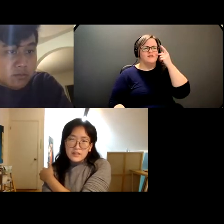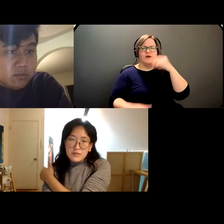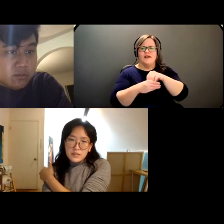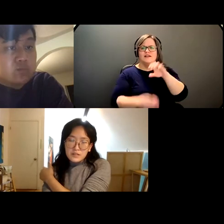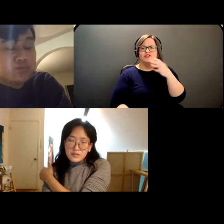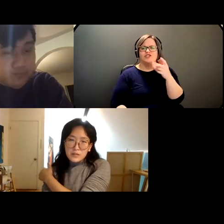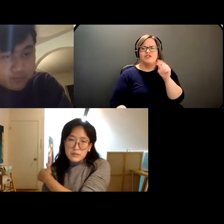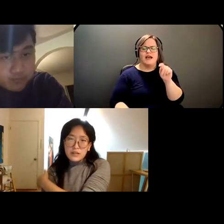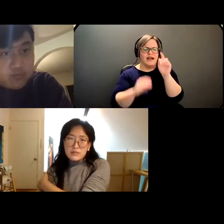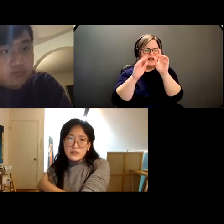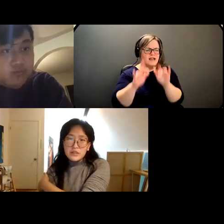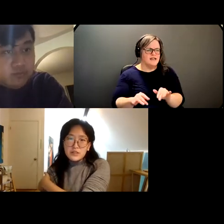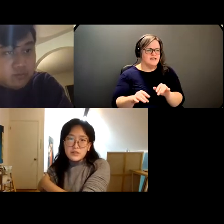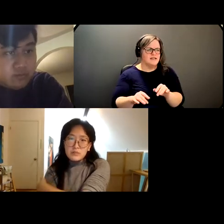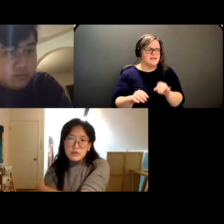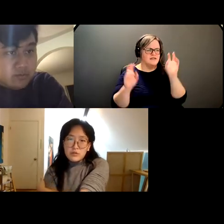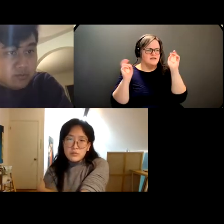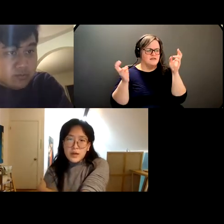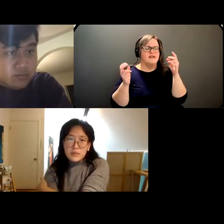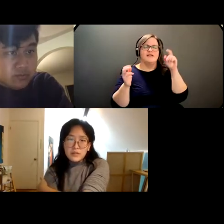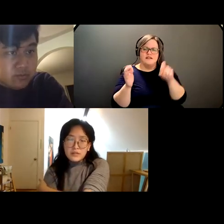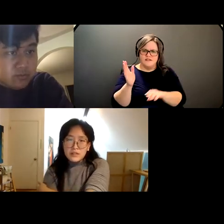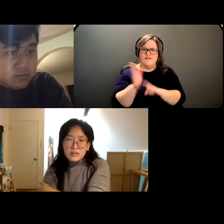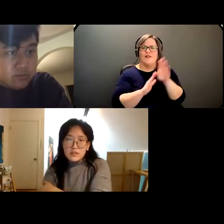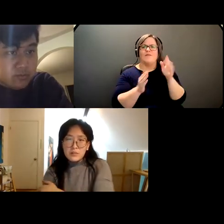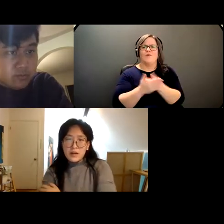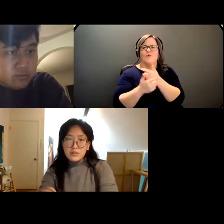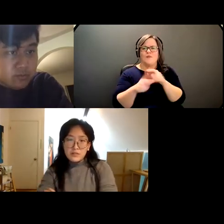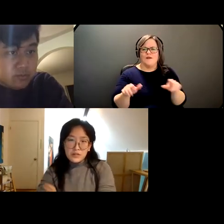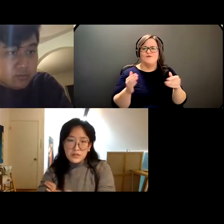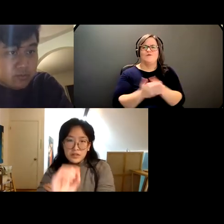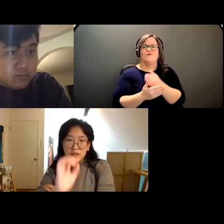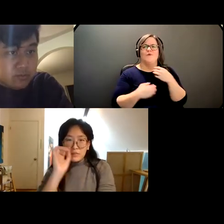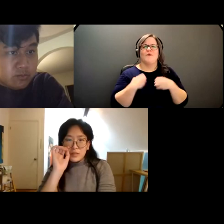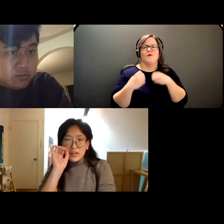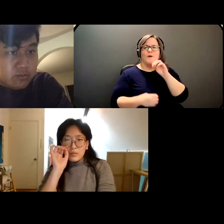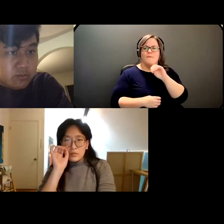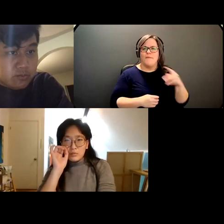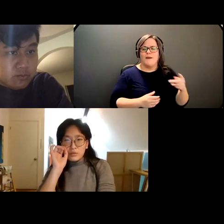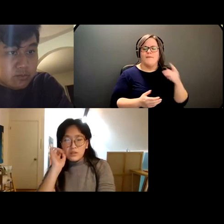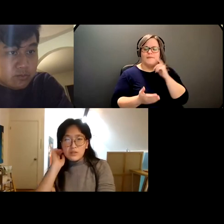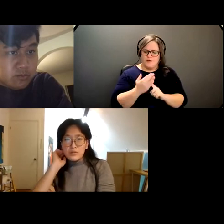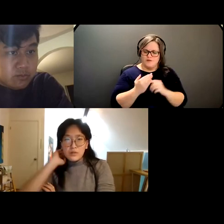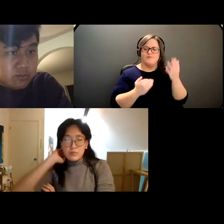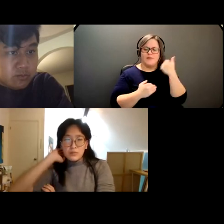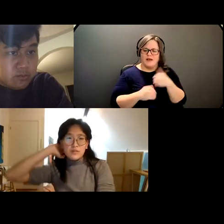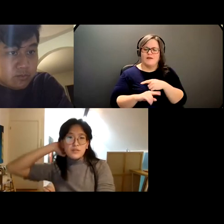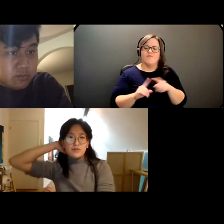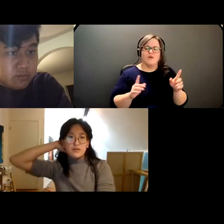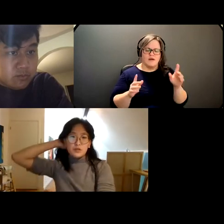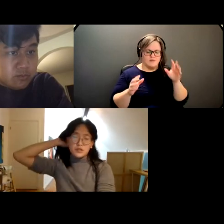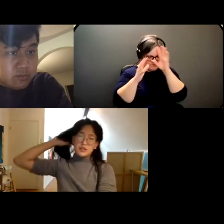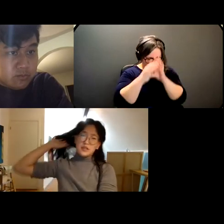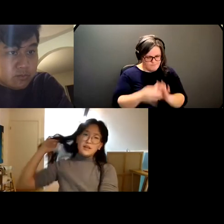I think we need to develop new languages, new emotional mapping to acknowledge the past dysfunctions and yet be able to root ourselves in the present